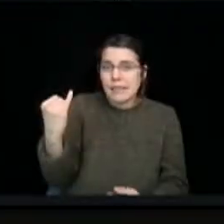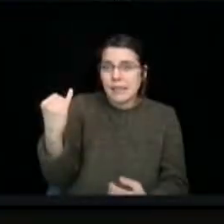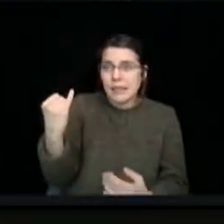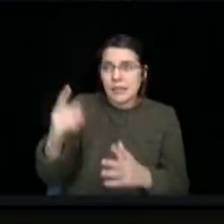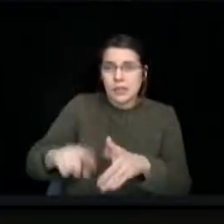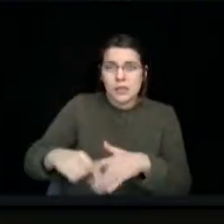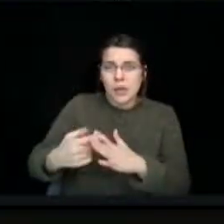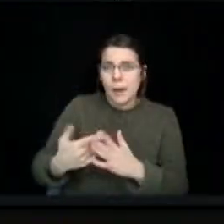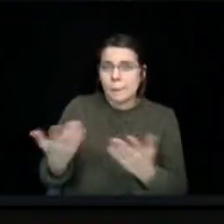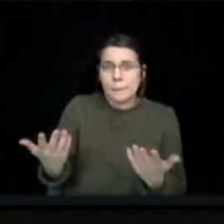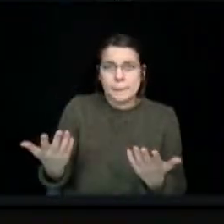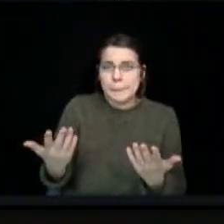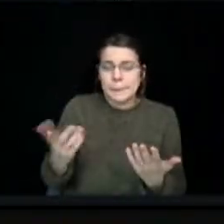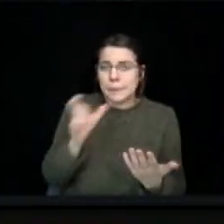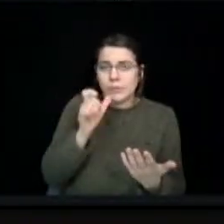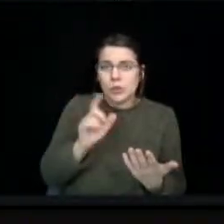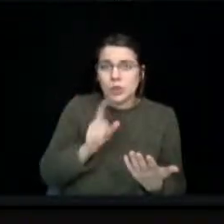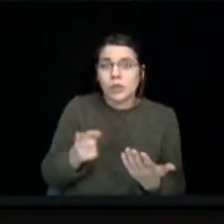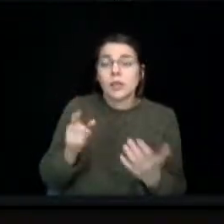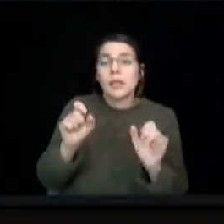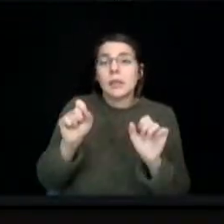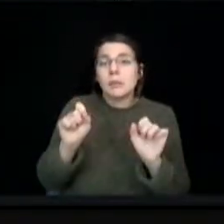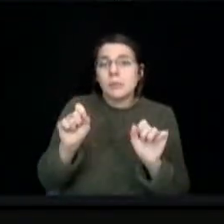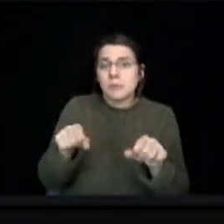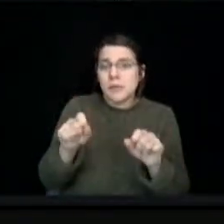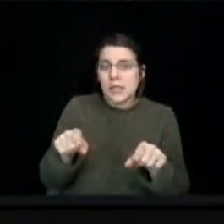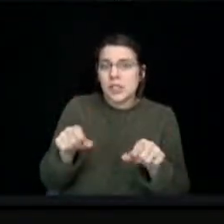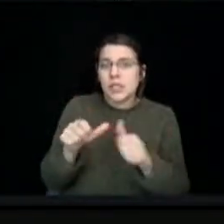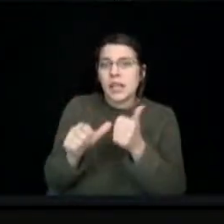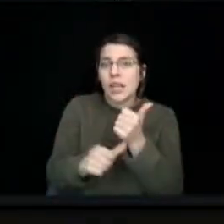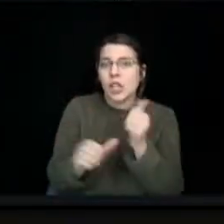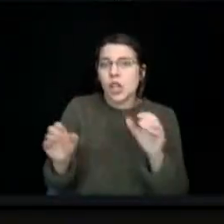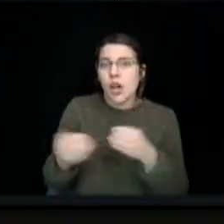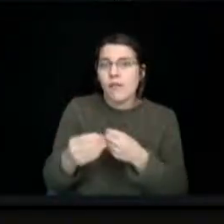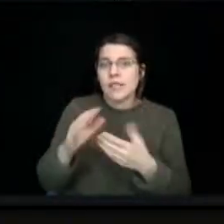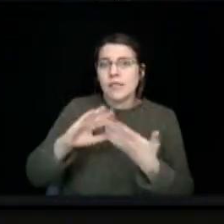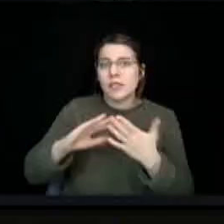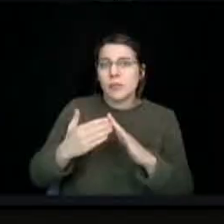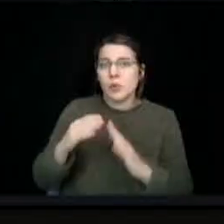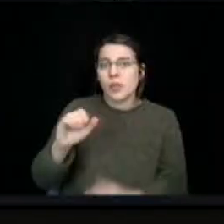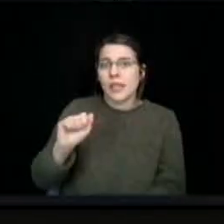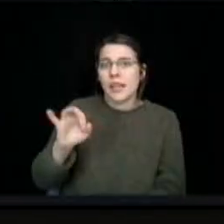been previously under the Office of Community Affairs, which was actually housed in city planning,